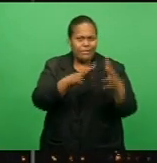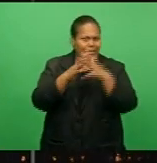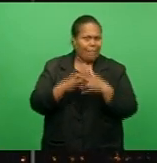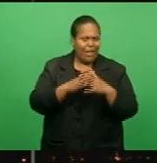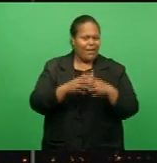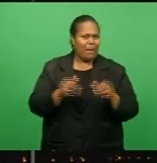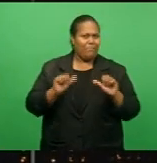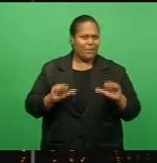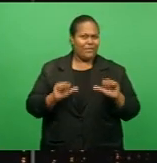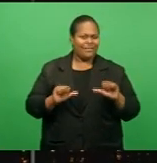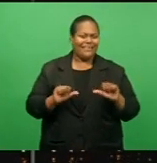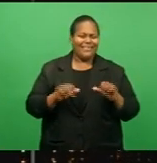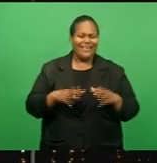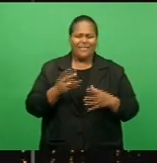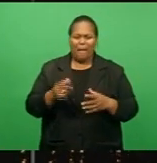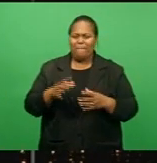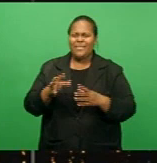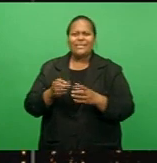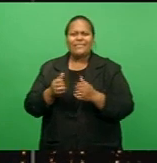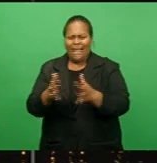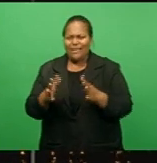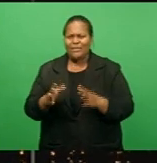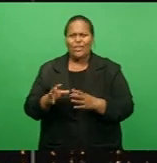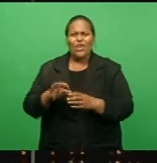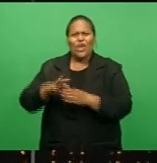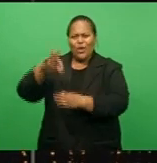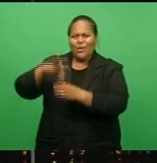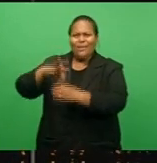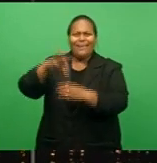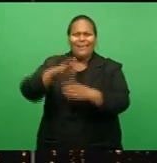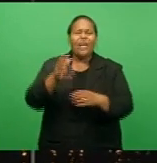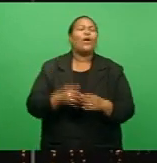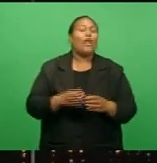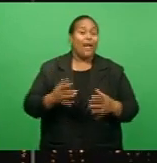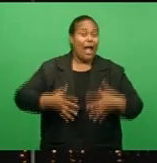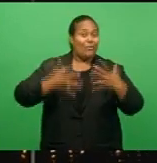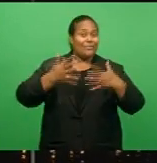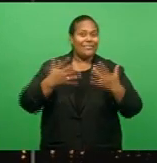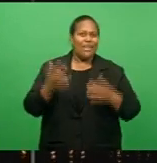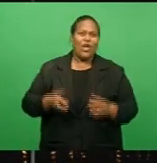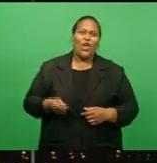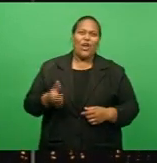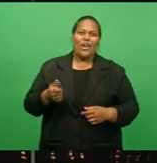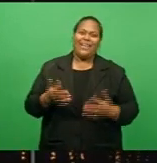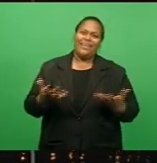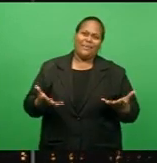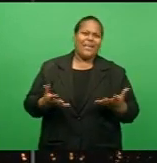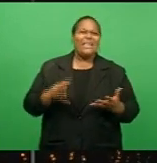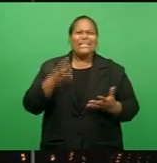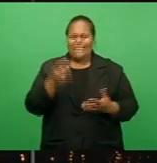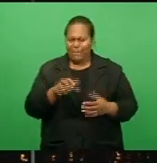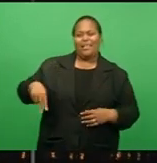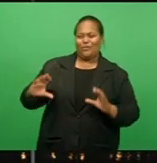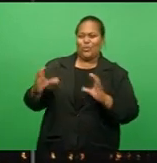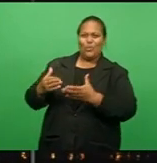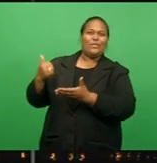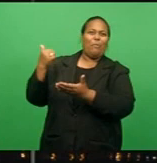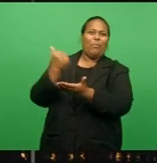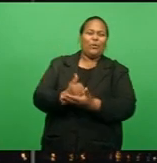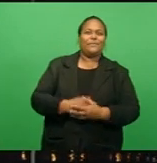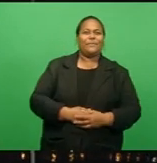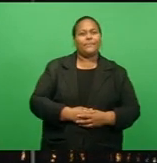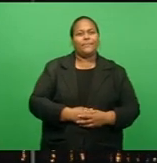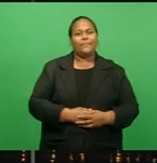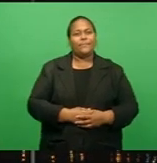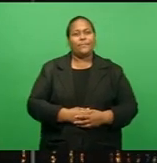in Philadelphia and other cities. This as ballot counting dragged on in a handful of states that will decide the outcome. Constant